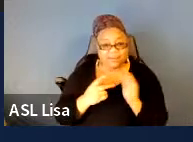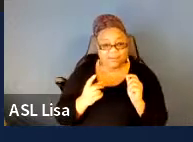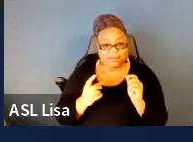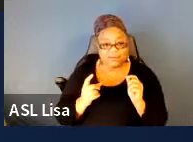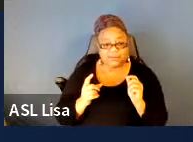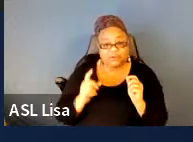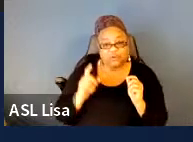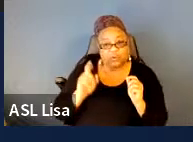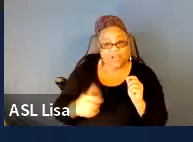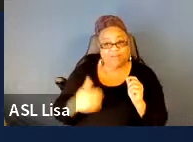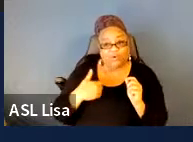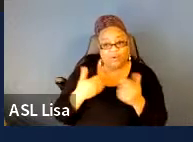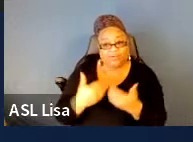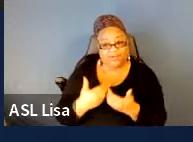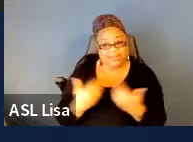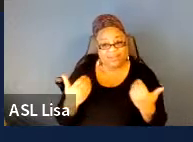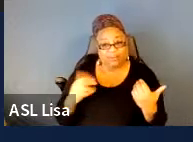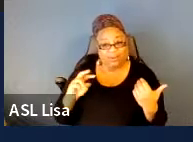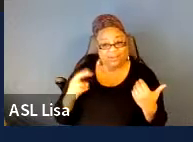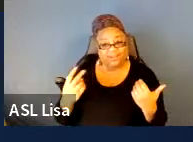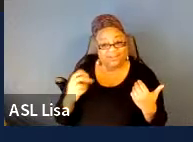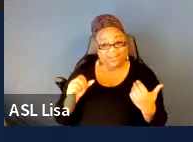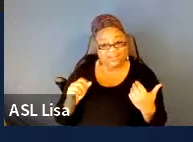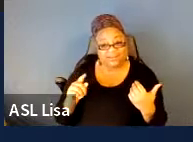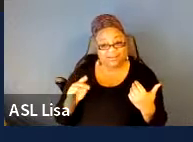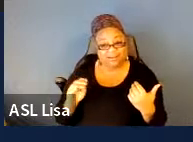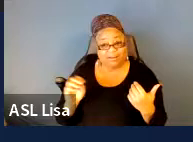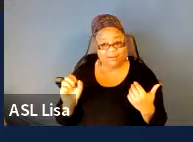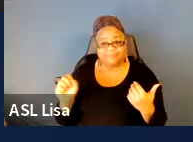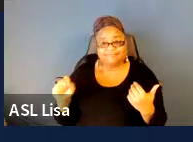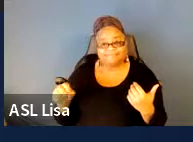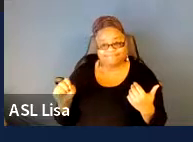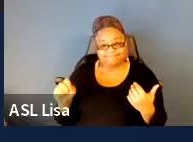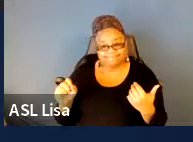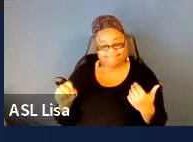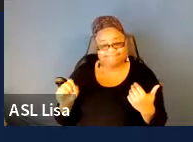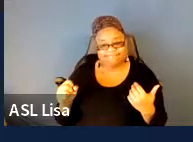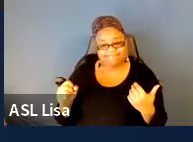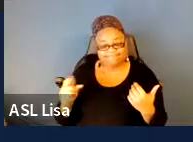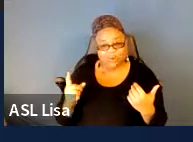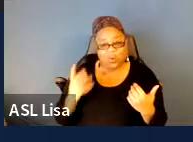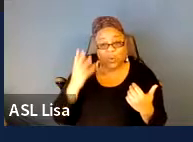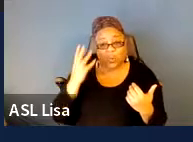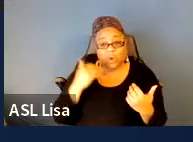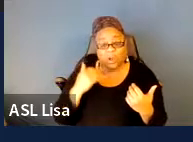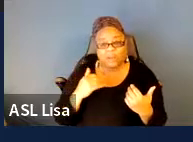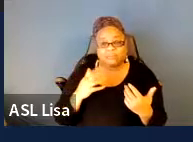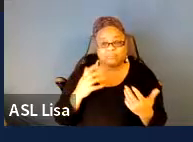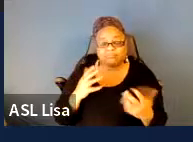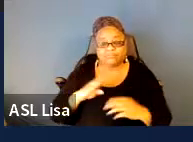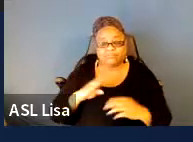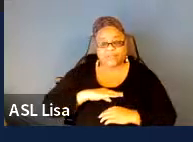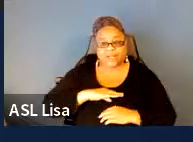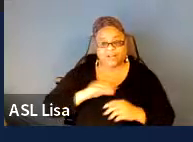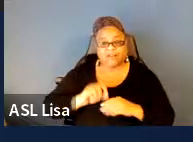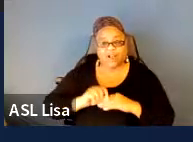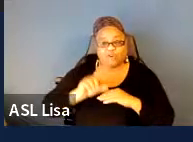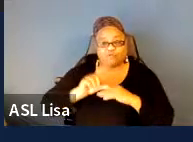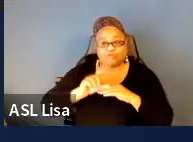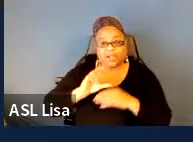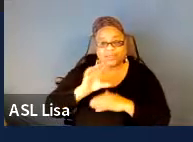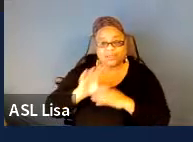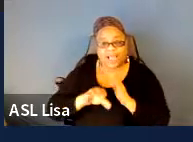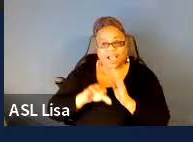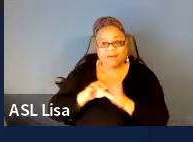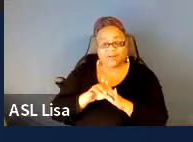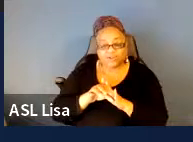a separate second sign that to meet the raised character requirements that's going to have both the raised